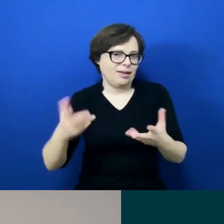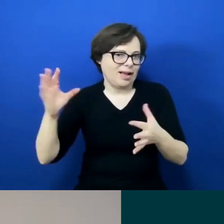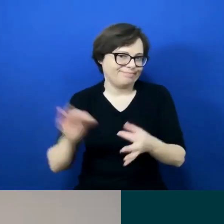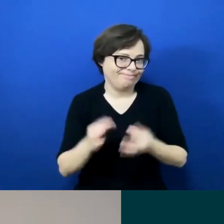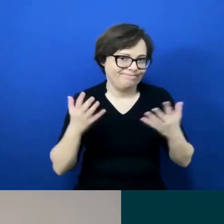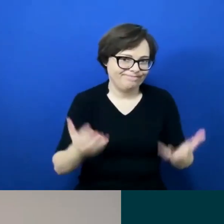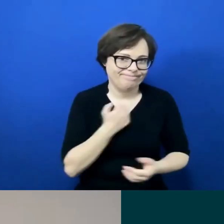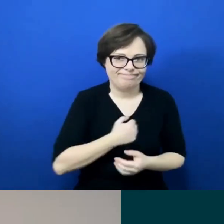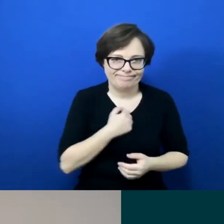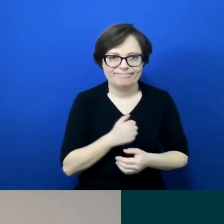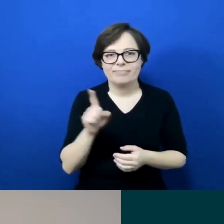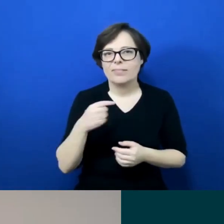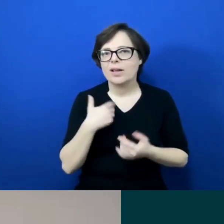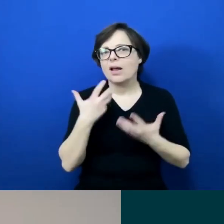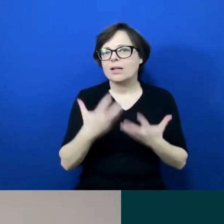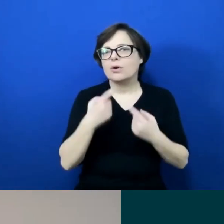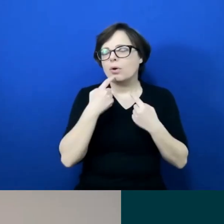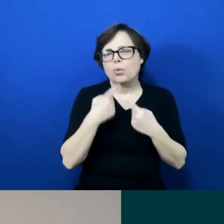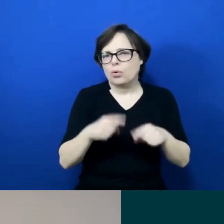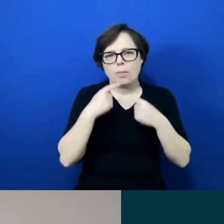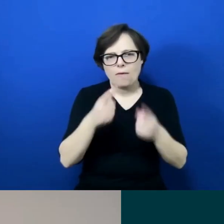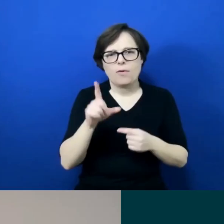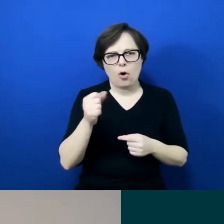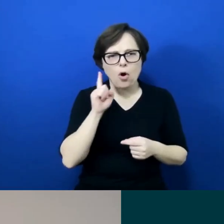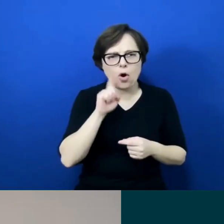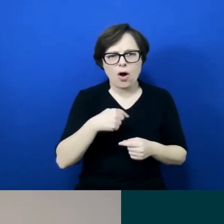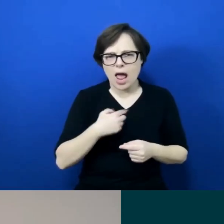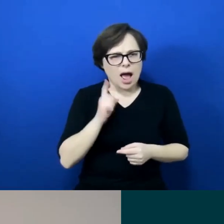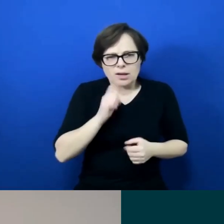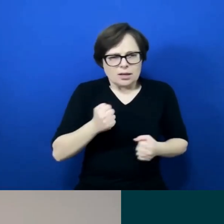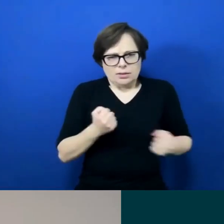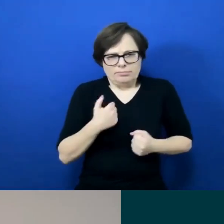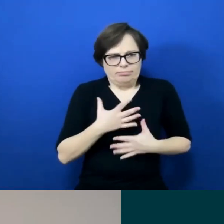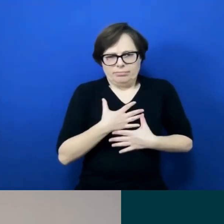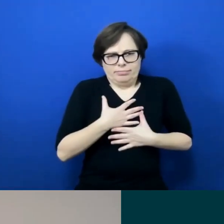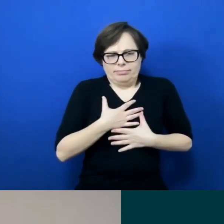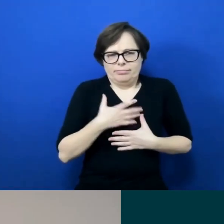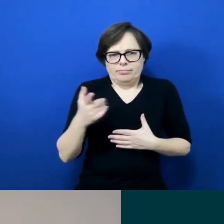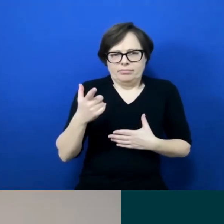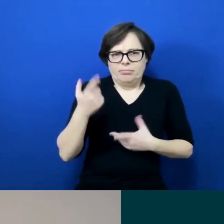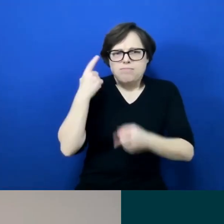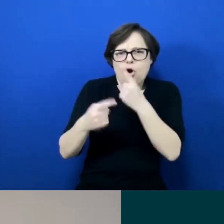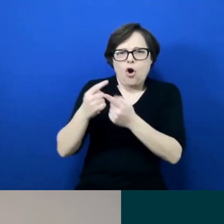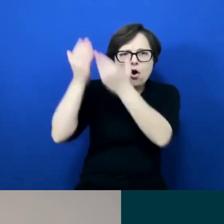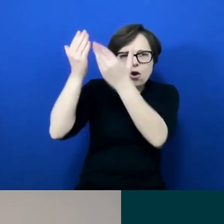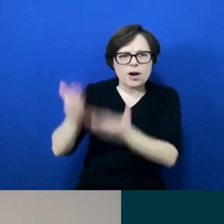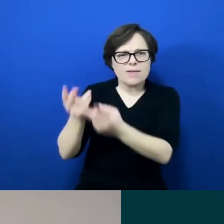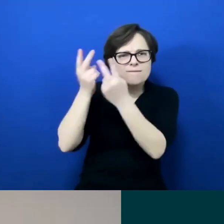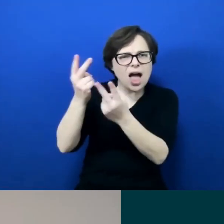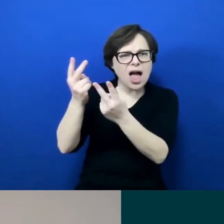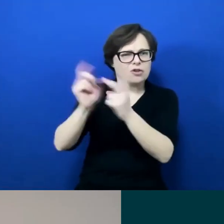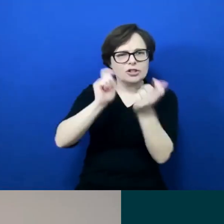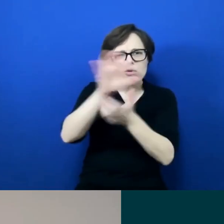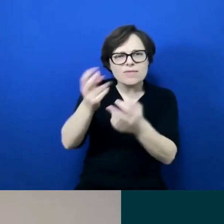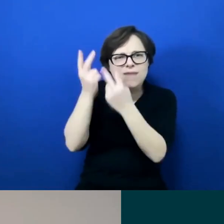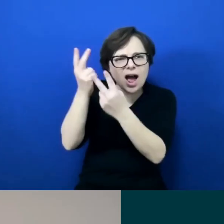somehow. A few words about it, because I'm shocked when an important politician, globally important